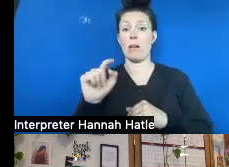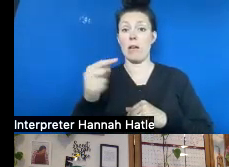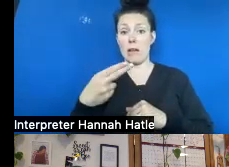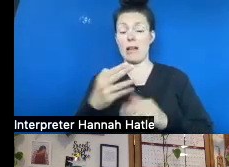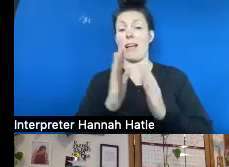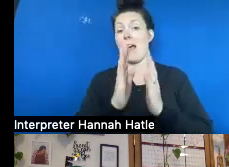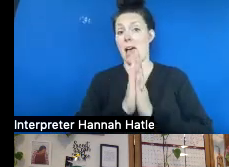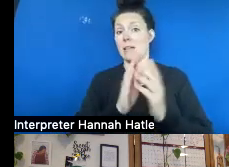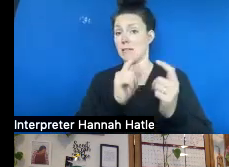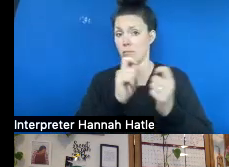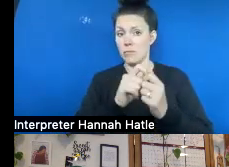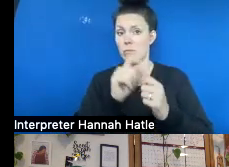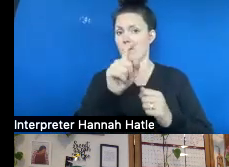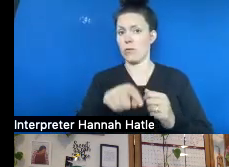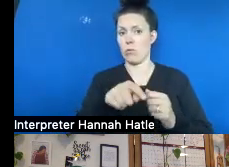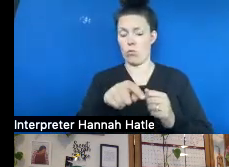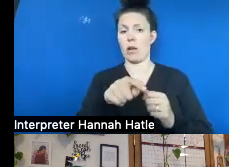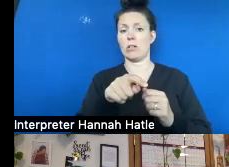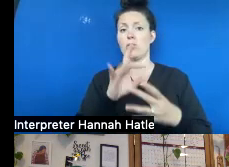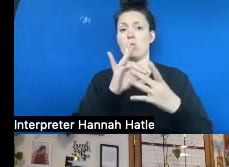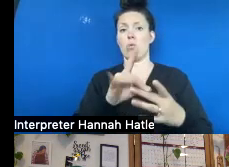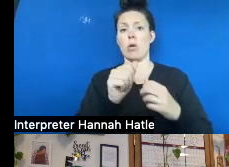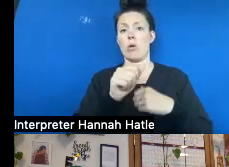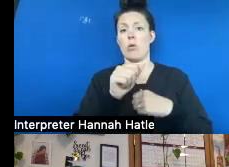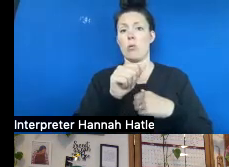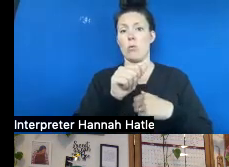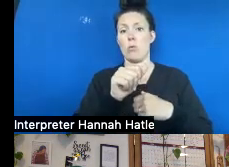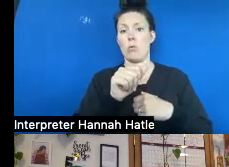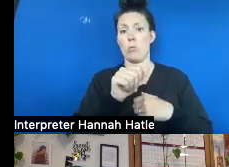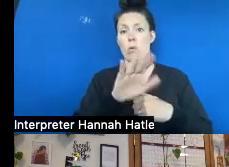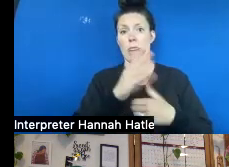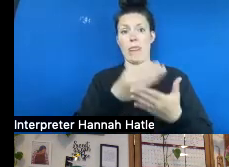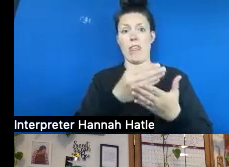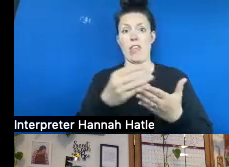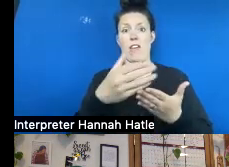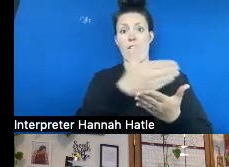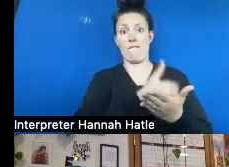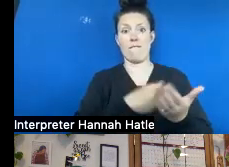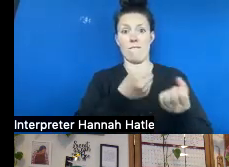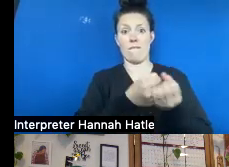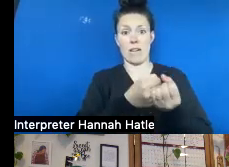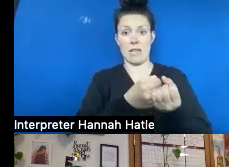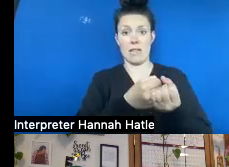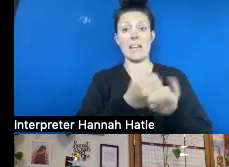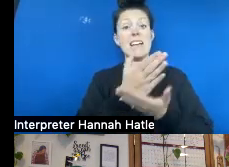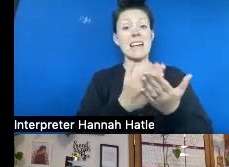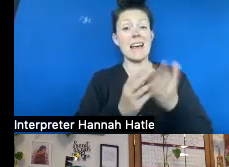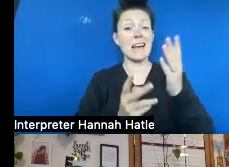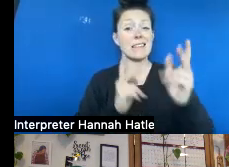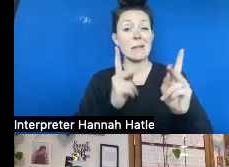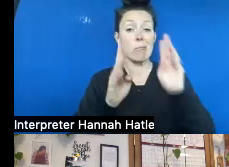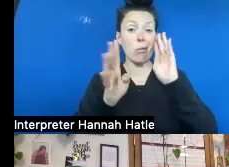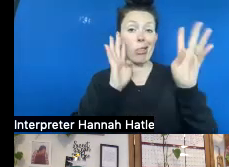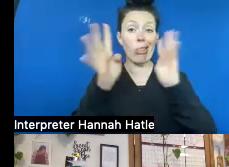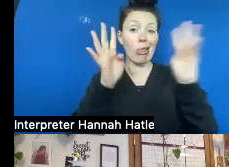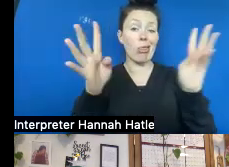specific questions that was tied to their receiving funding. And some people make up their own rules